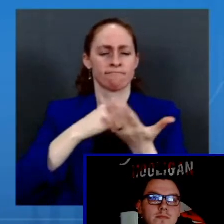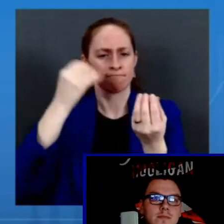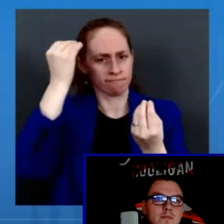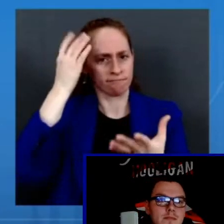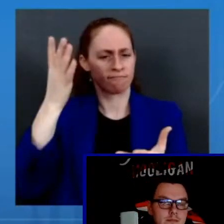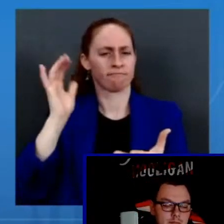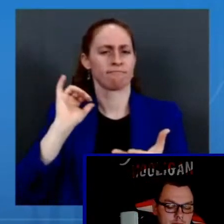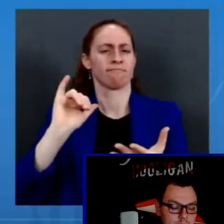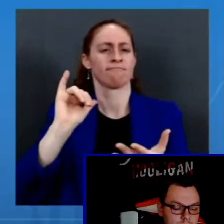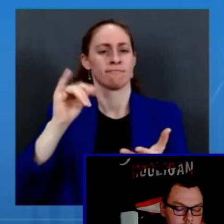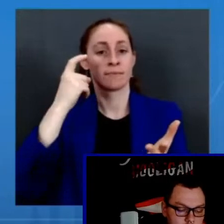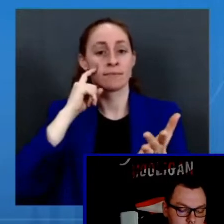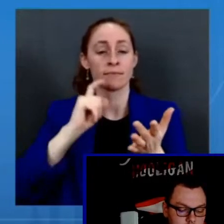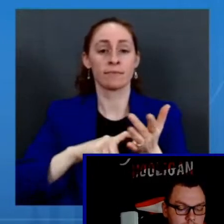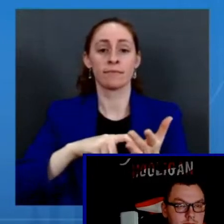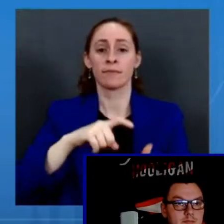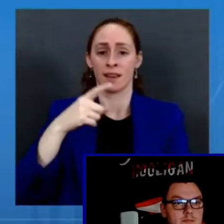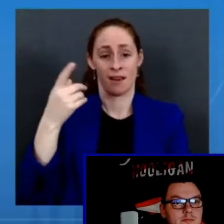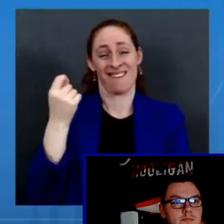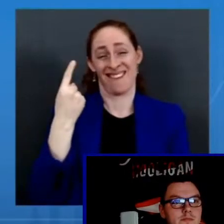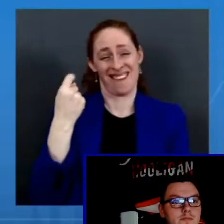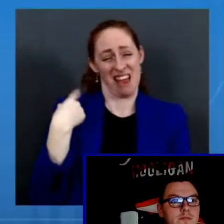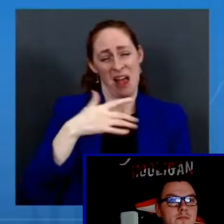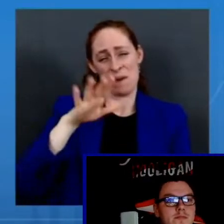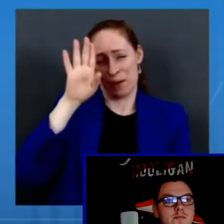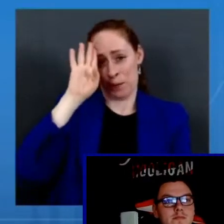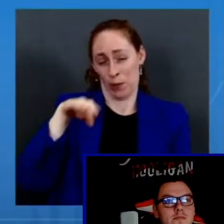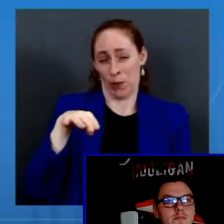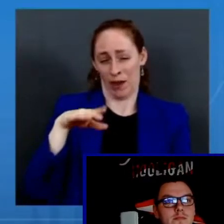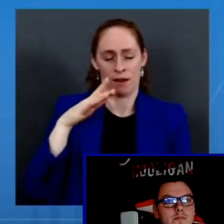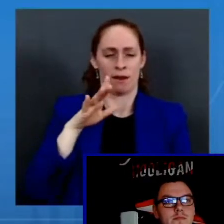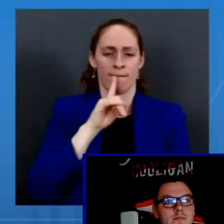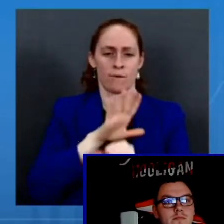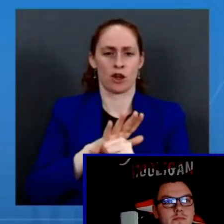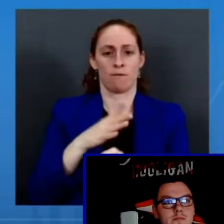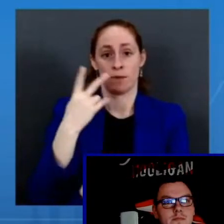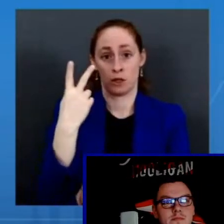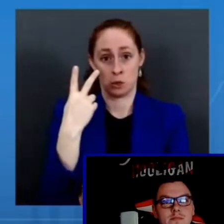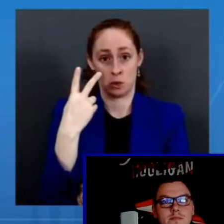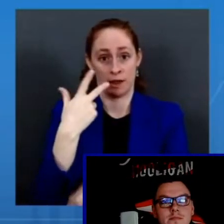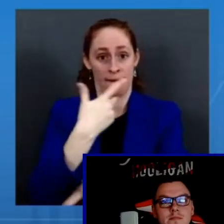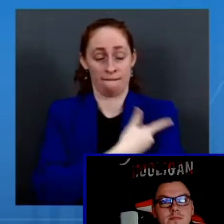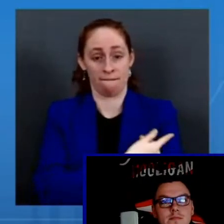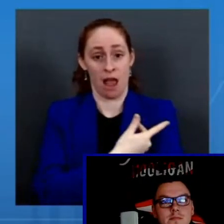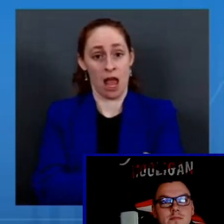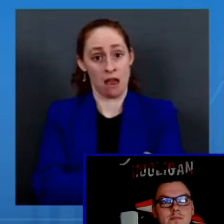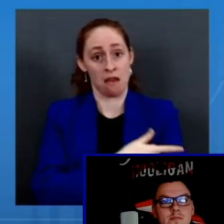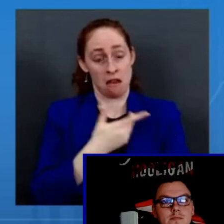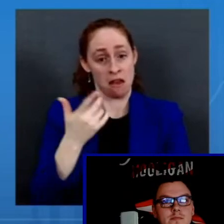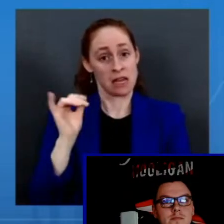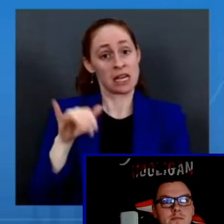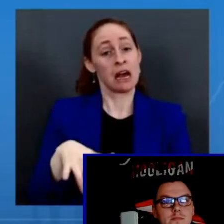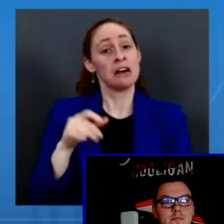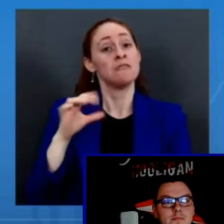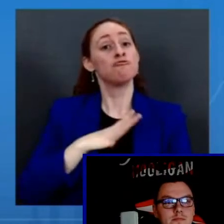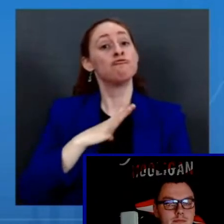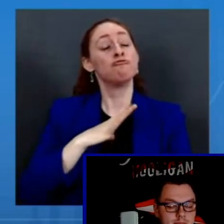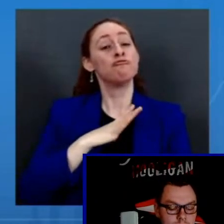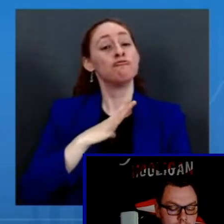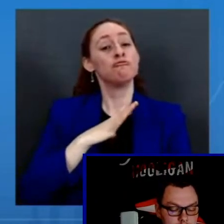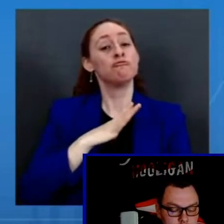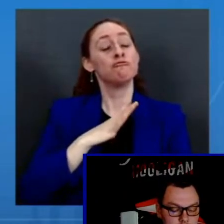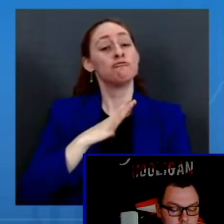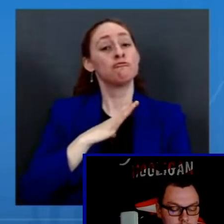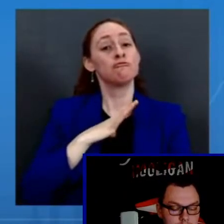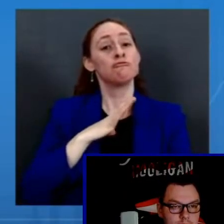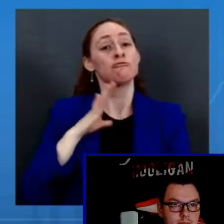time. However, there's a moderate to high effectiveness, about 75%, seen in the early period